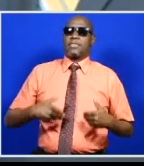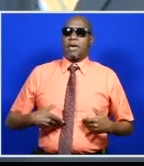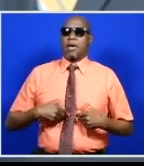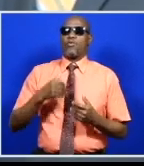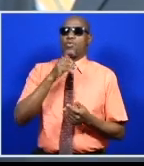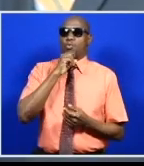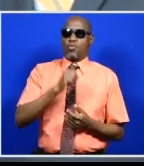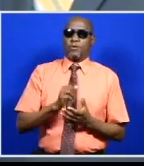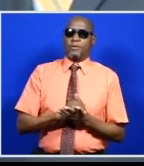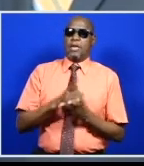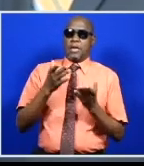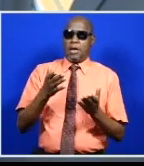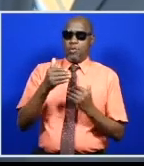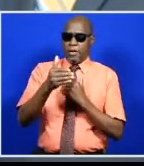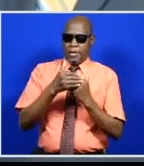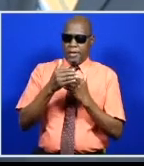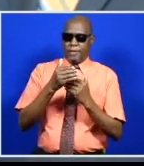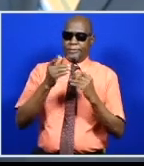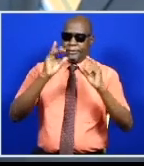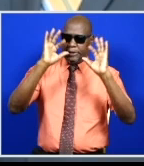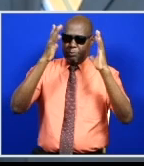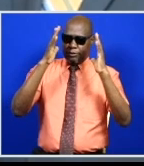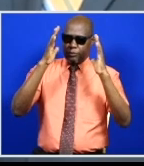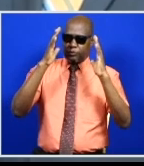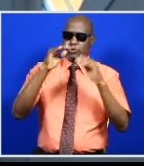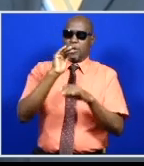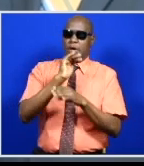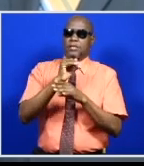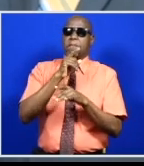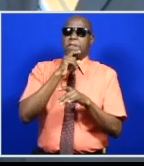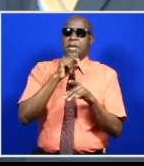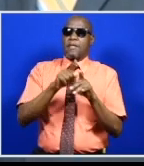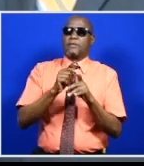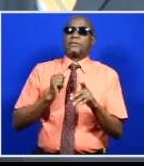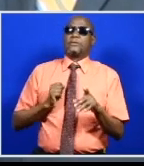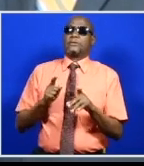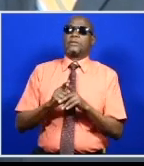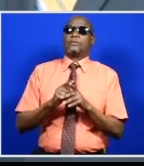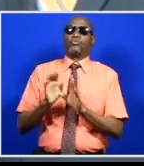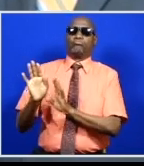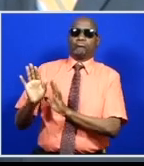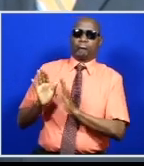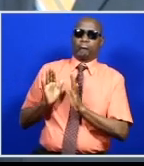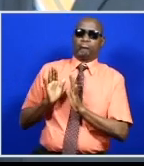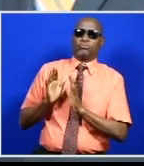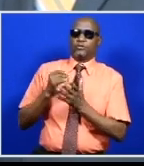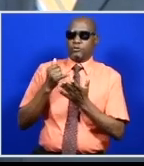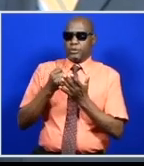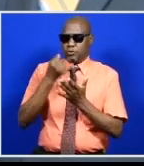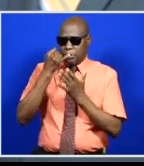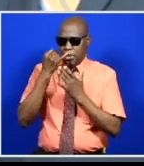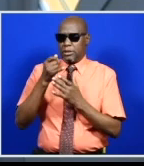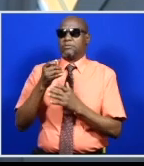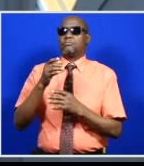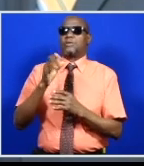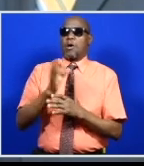the festive season, we urge our dear brothers and sisters to desist from alcohol and drug abuse, which has in